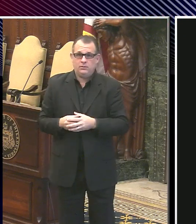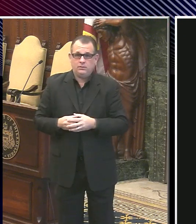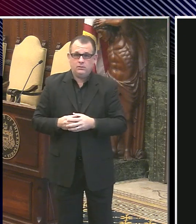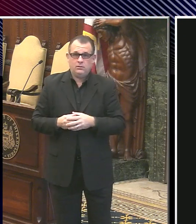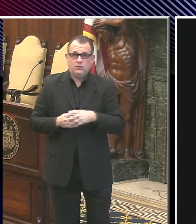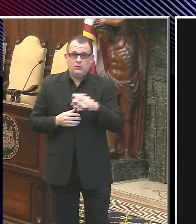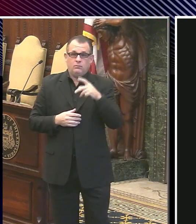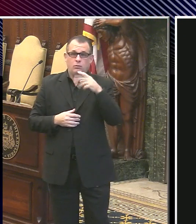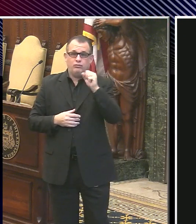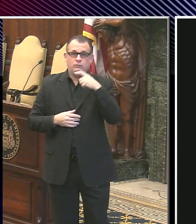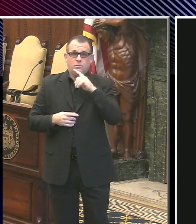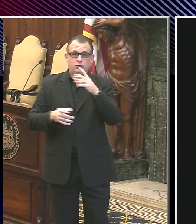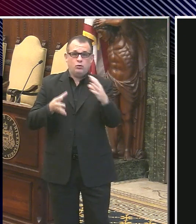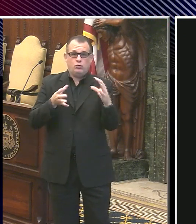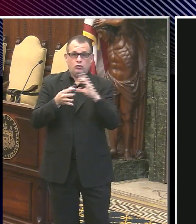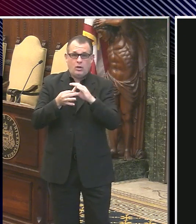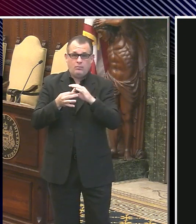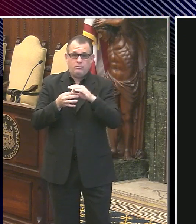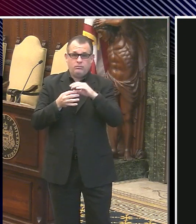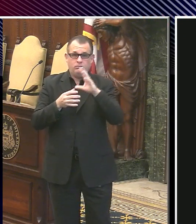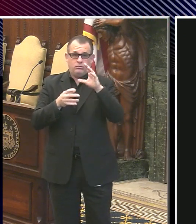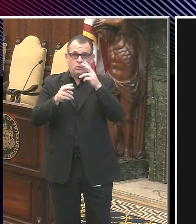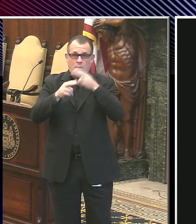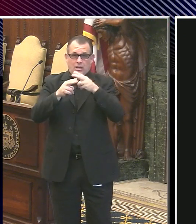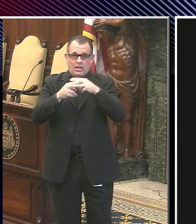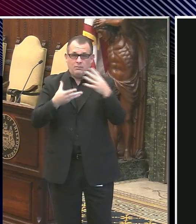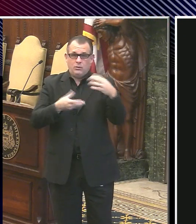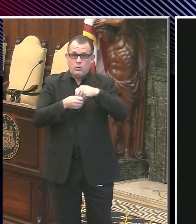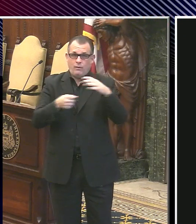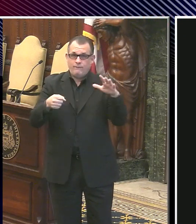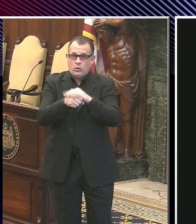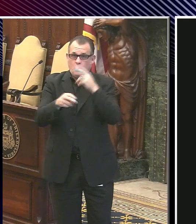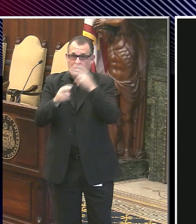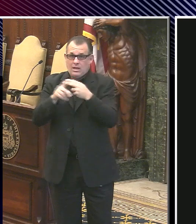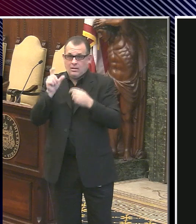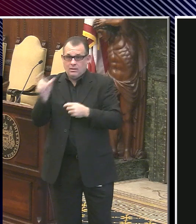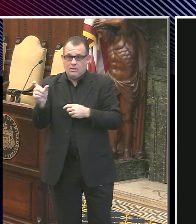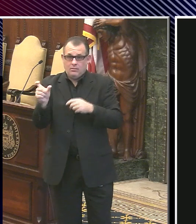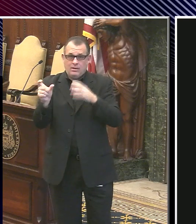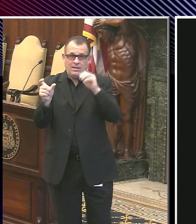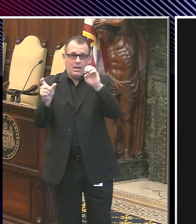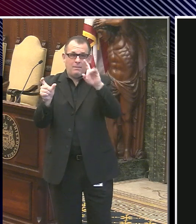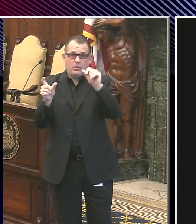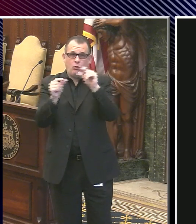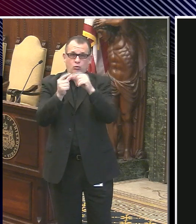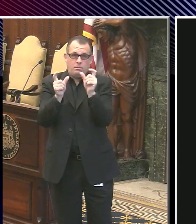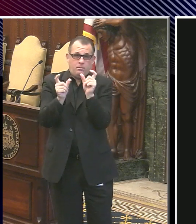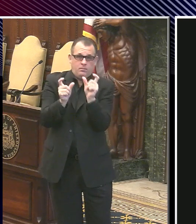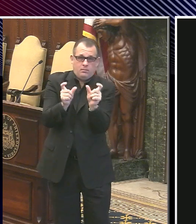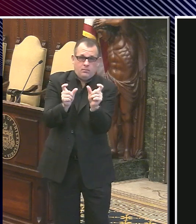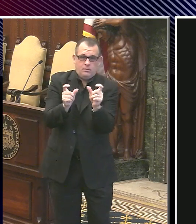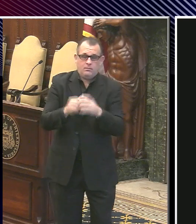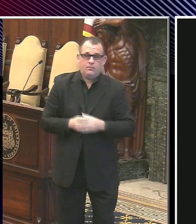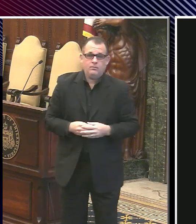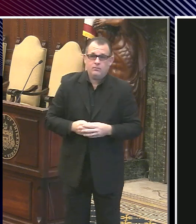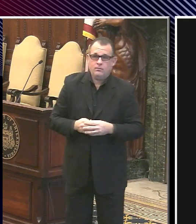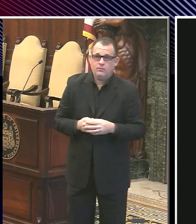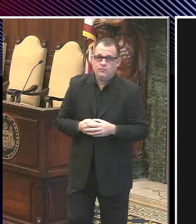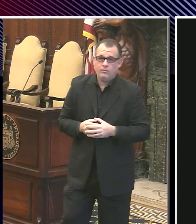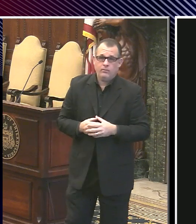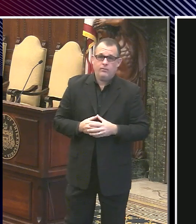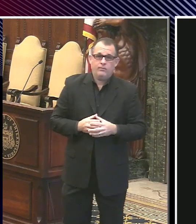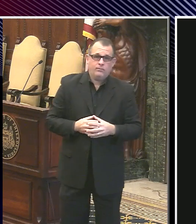Zoom login name includes your full name and media affiliation. You can do this by mousing over the word "more" in